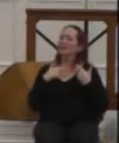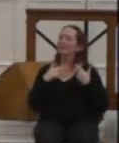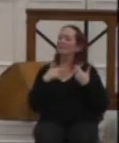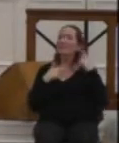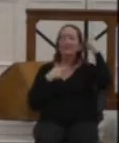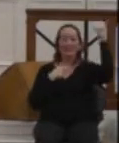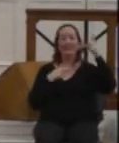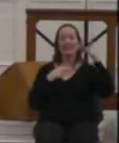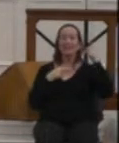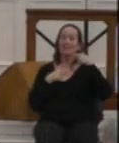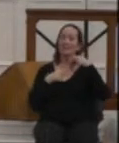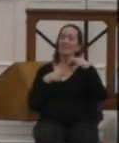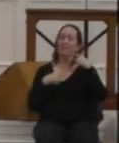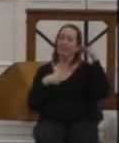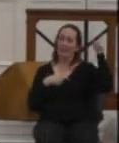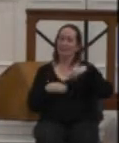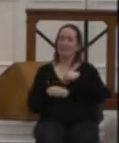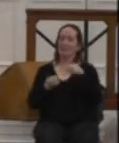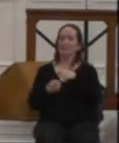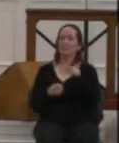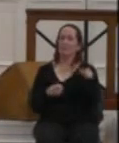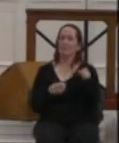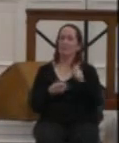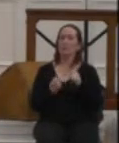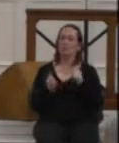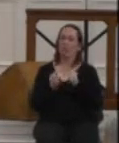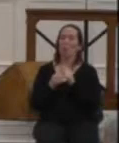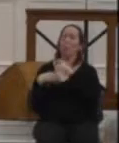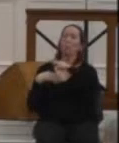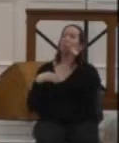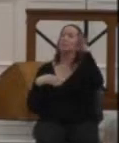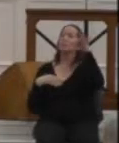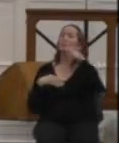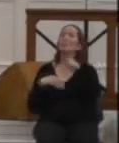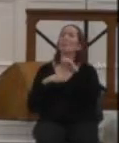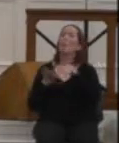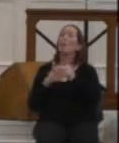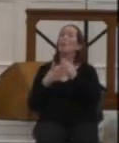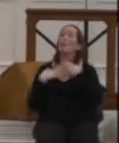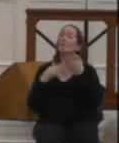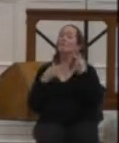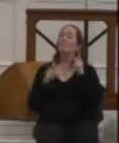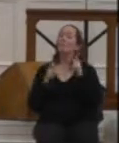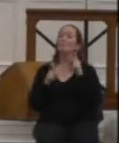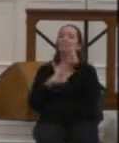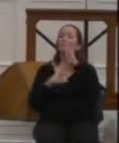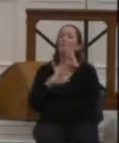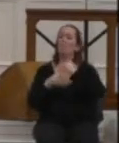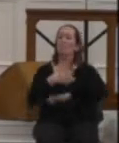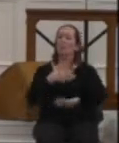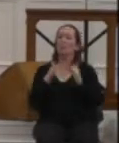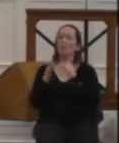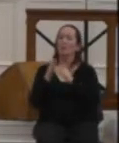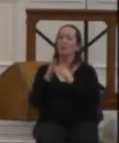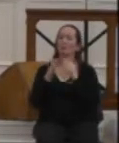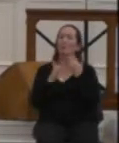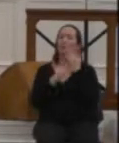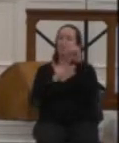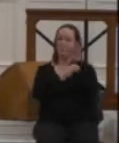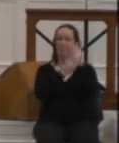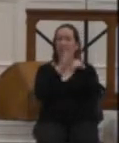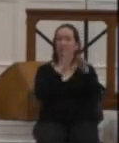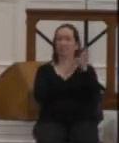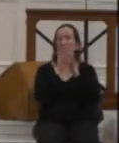Every one of you has the opportunity to also be born again through faith in Jesus. If you